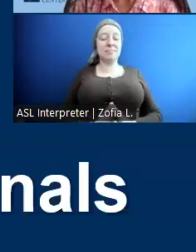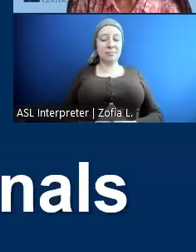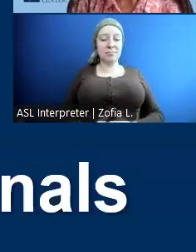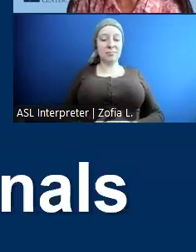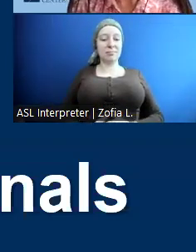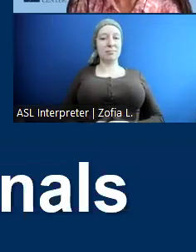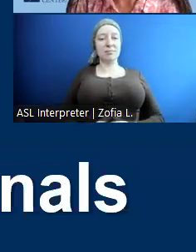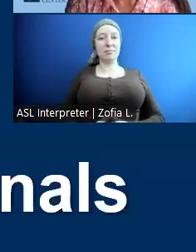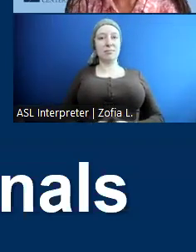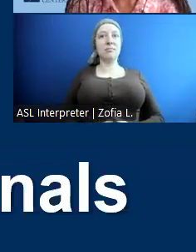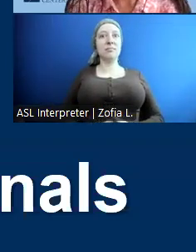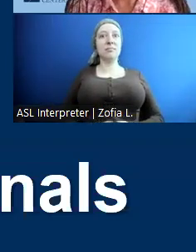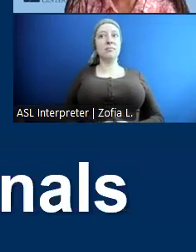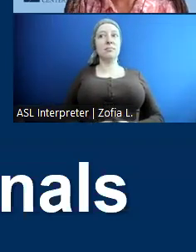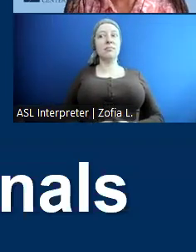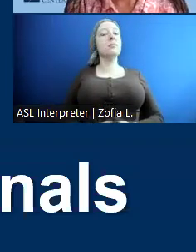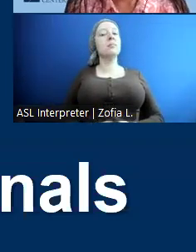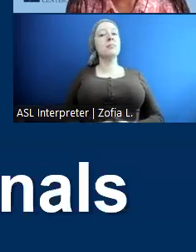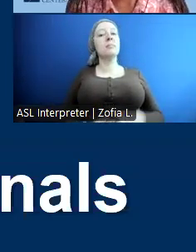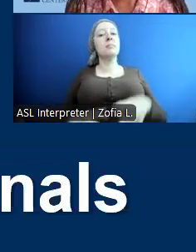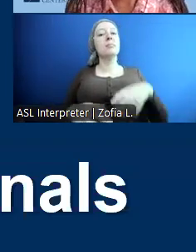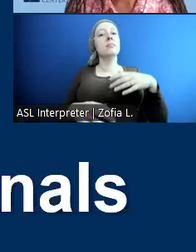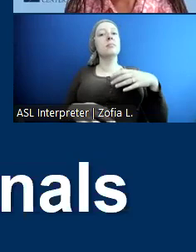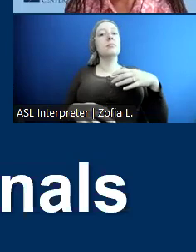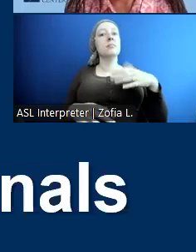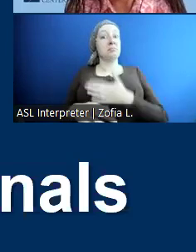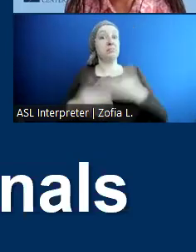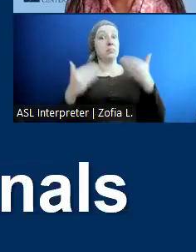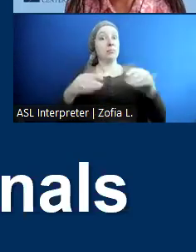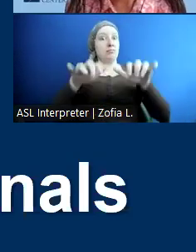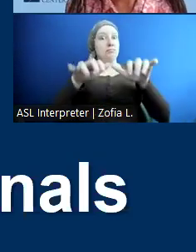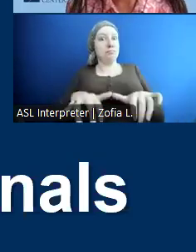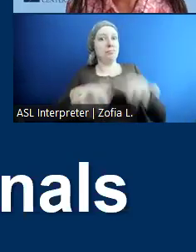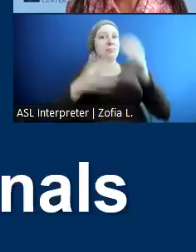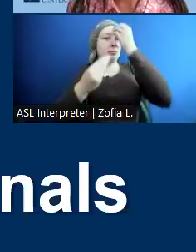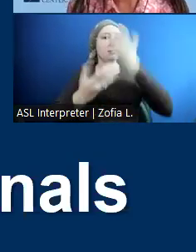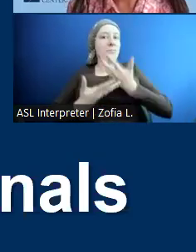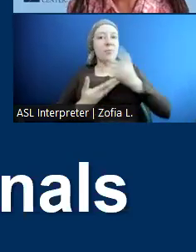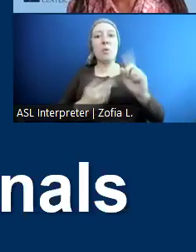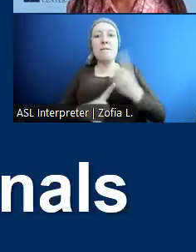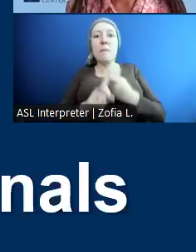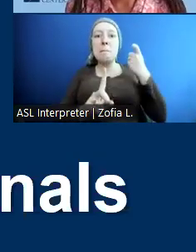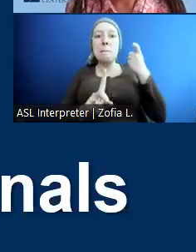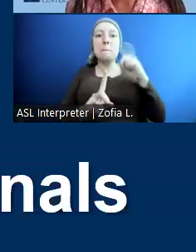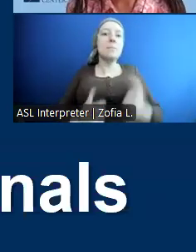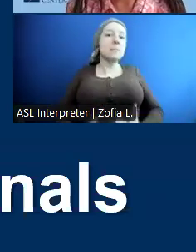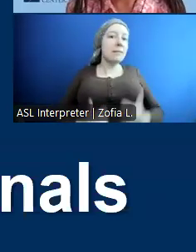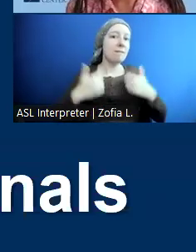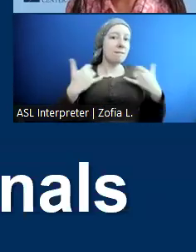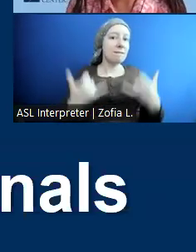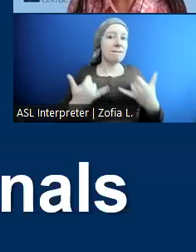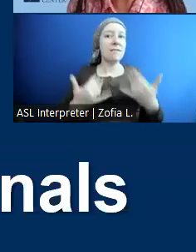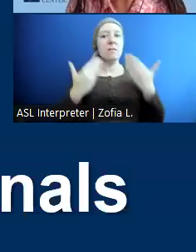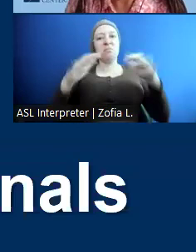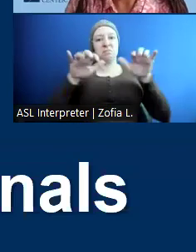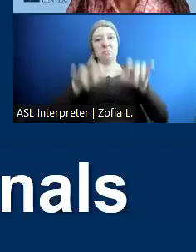If you can please let us know, where you're joining us, we would really appreciate that. So go ahead and drop that